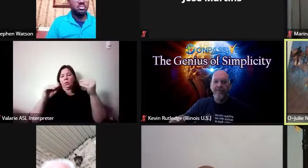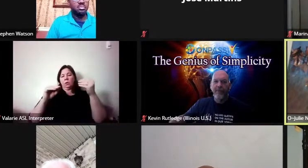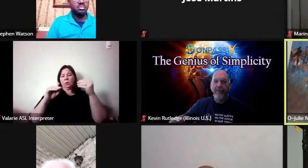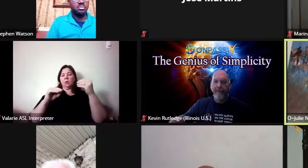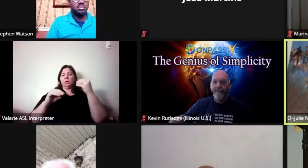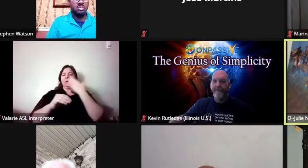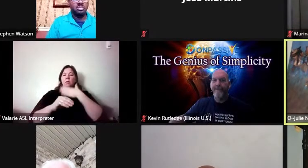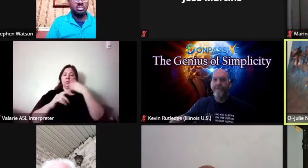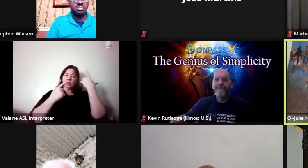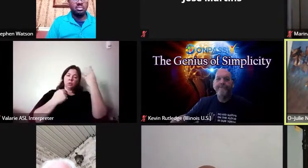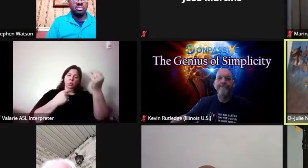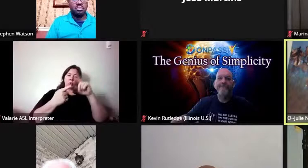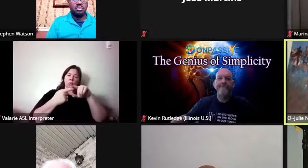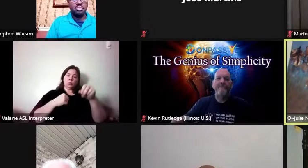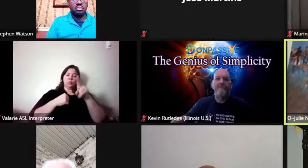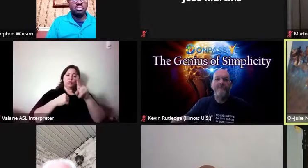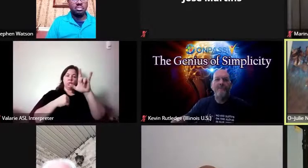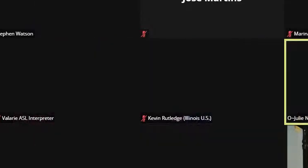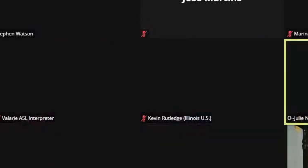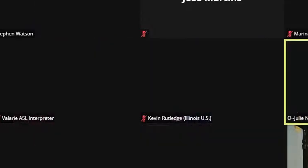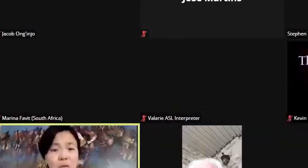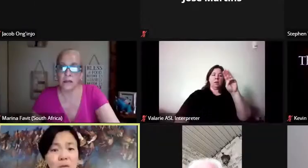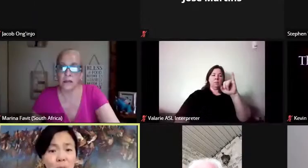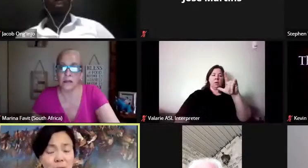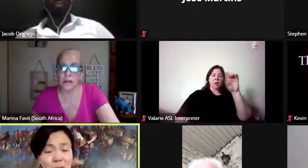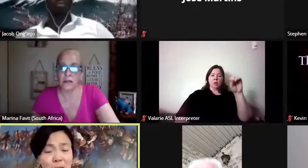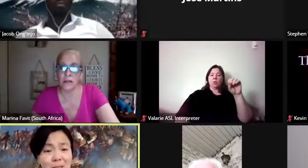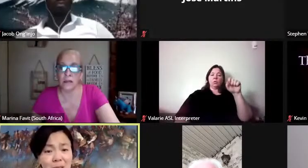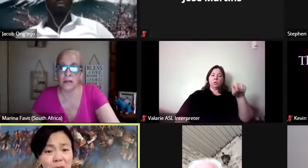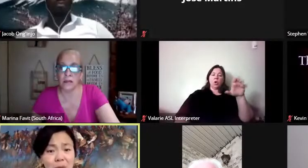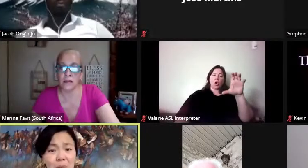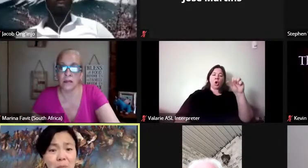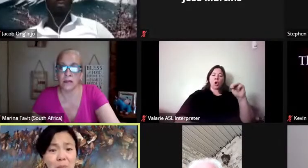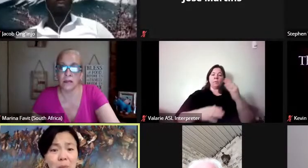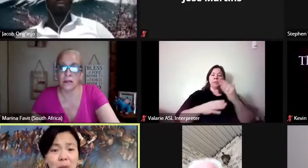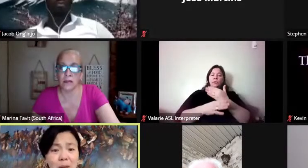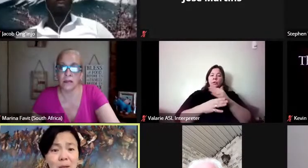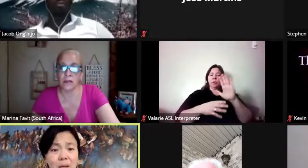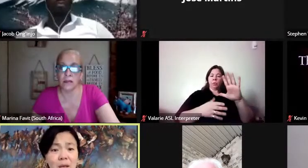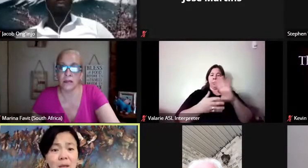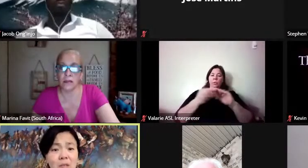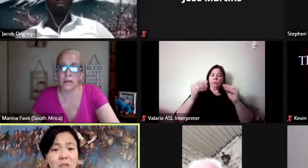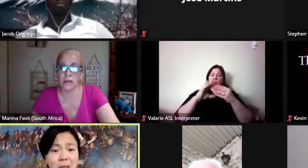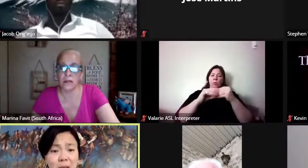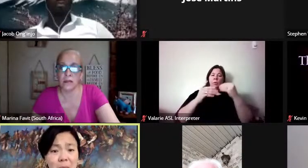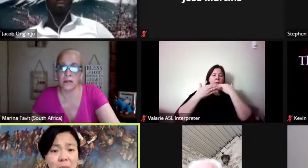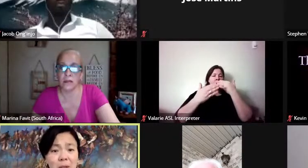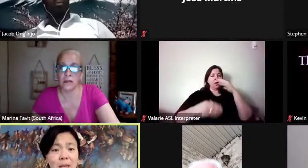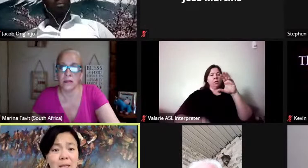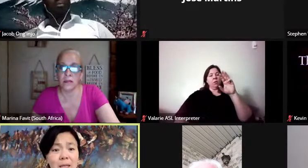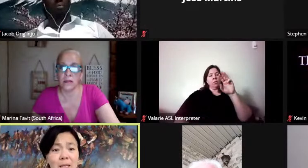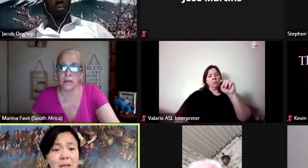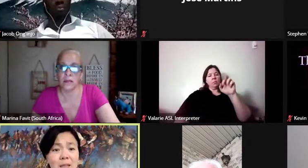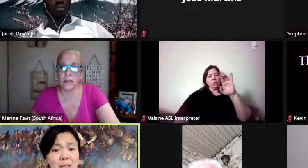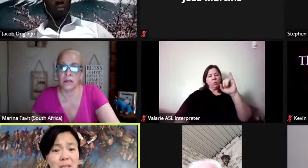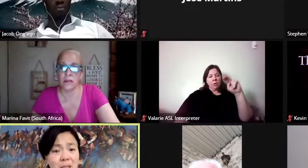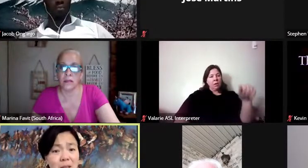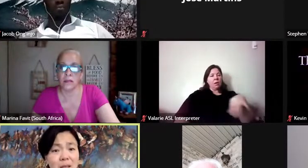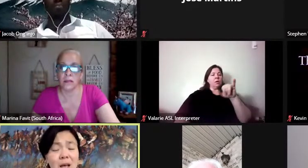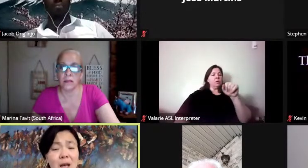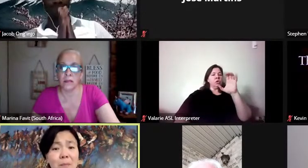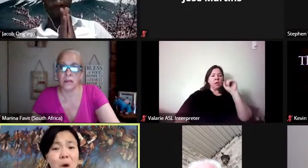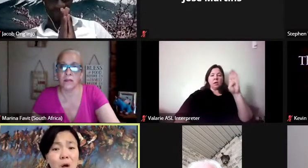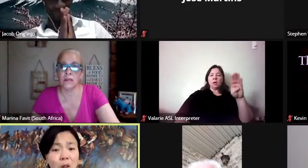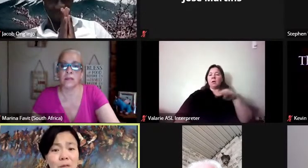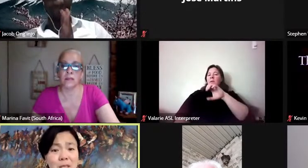to julieandmilo.com to share it. Thank you so much, Stephen, Marina, Jacob, Lady